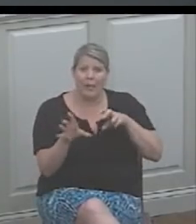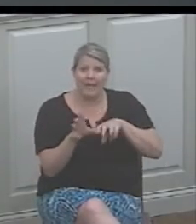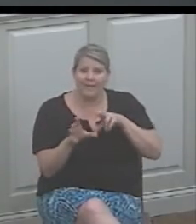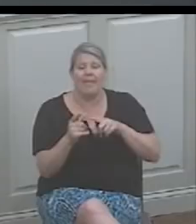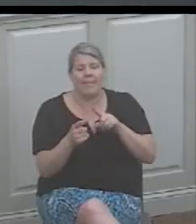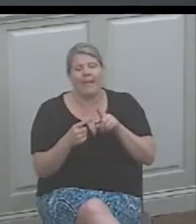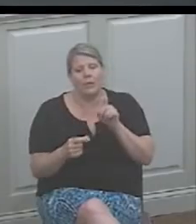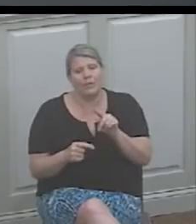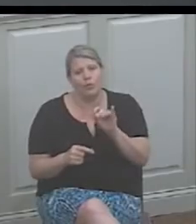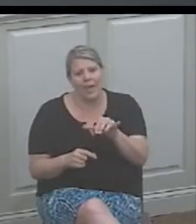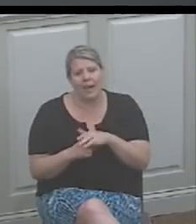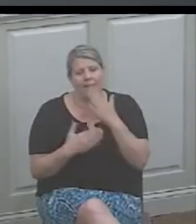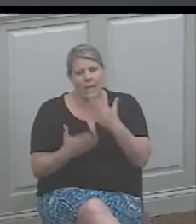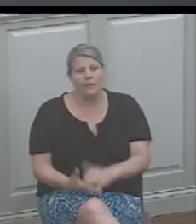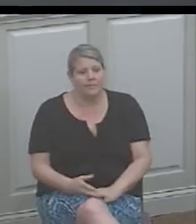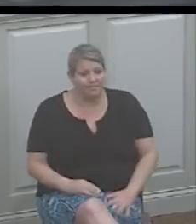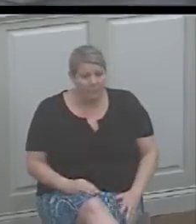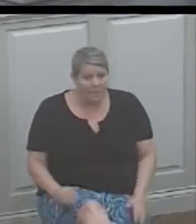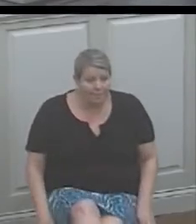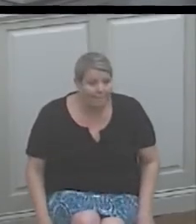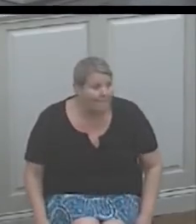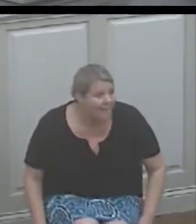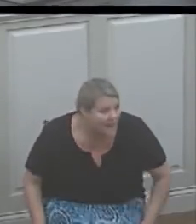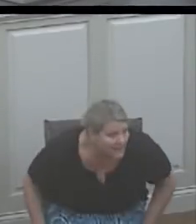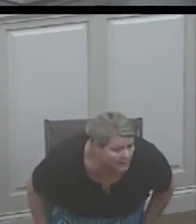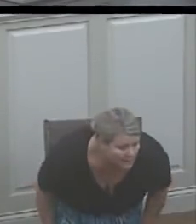do. Thank you, sir. Very much. Thank you.